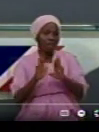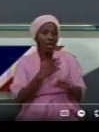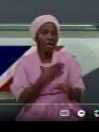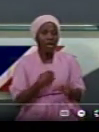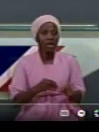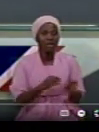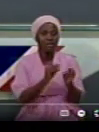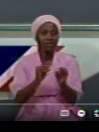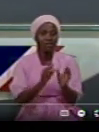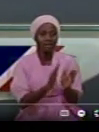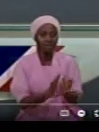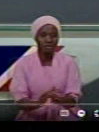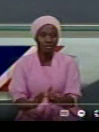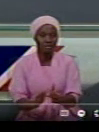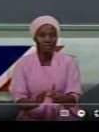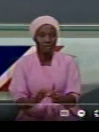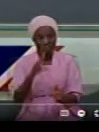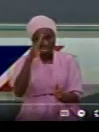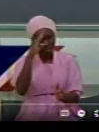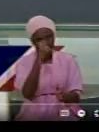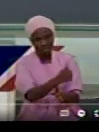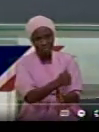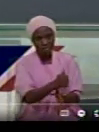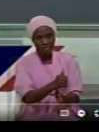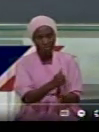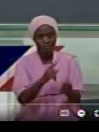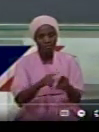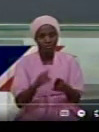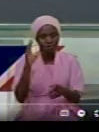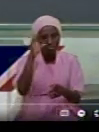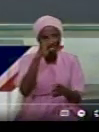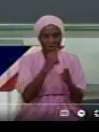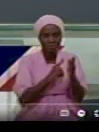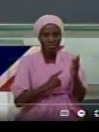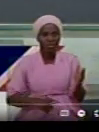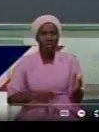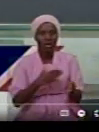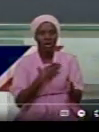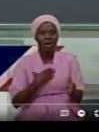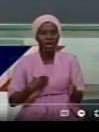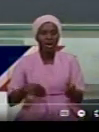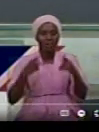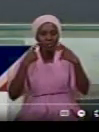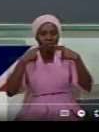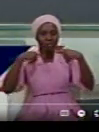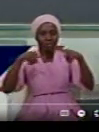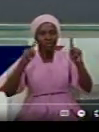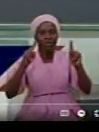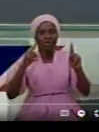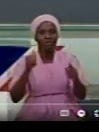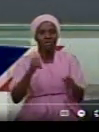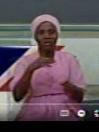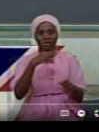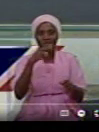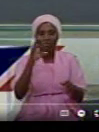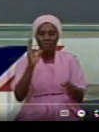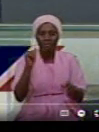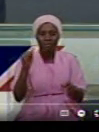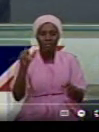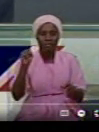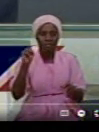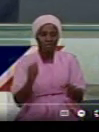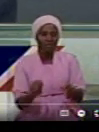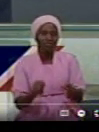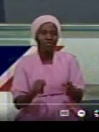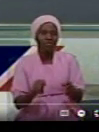fast throughout all Judah. Look at verse 12. In verse 12